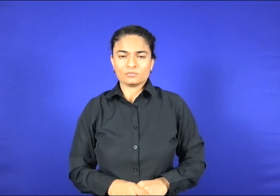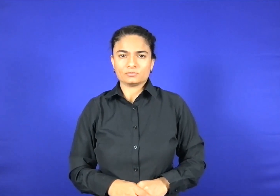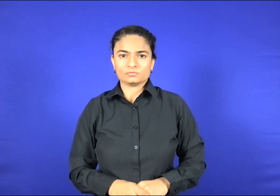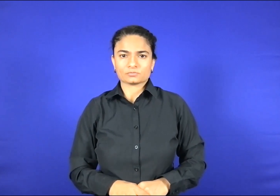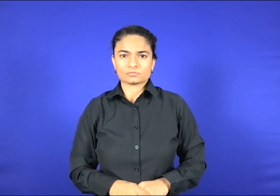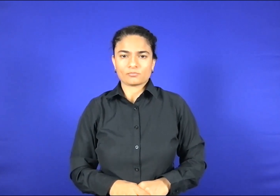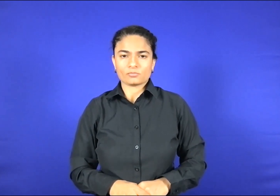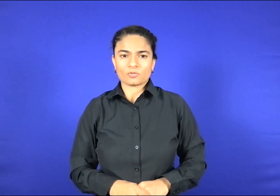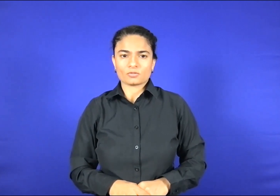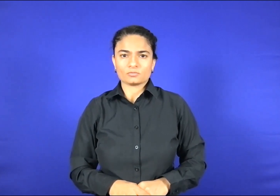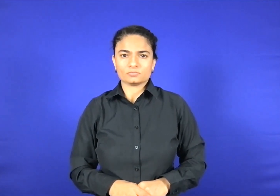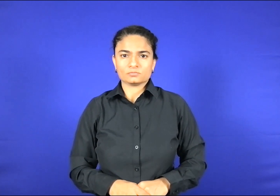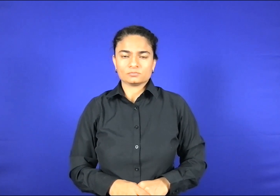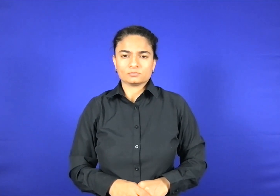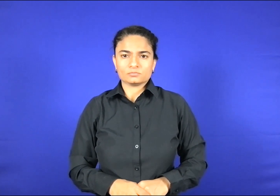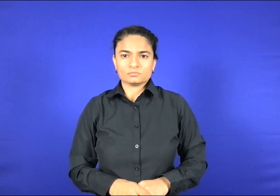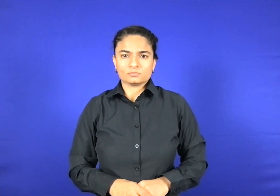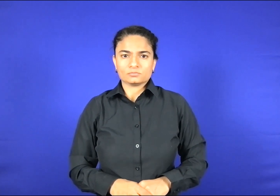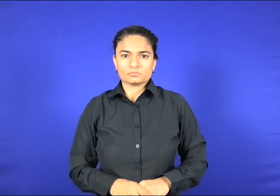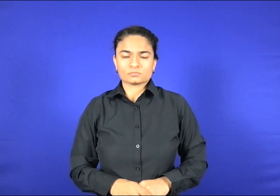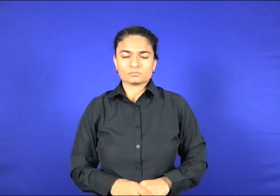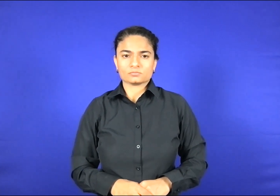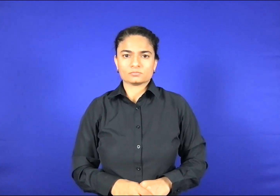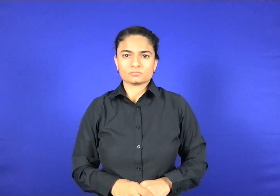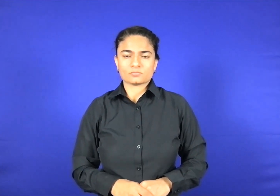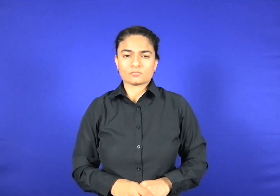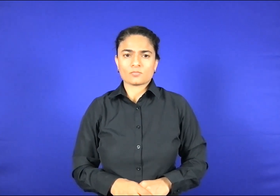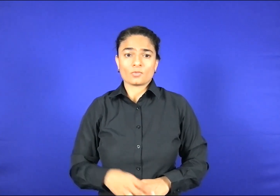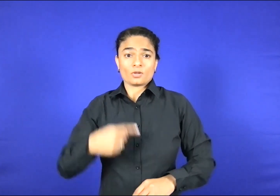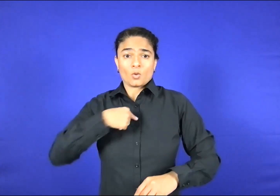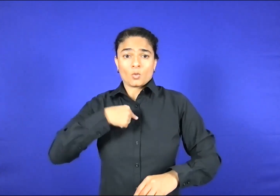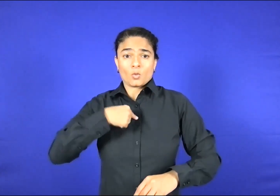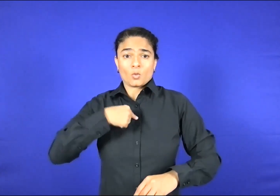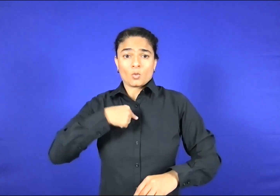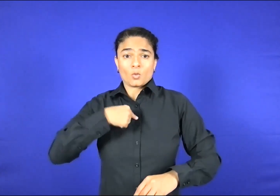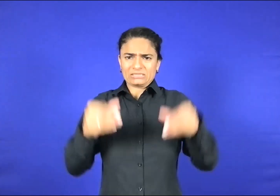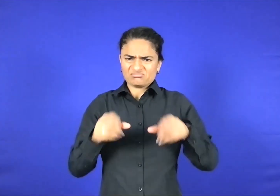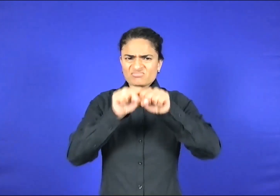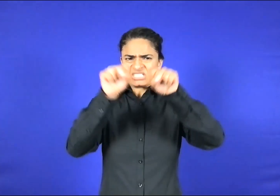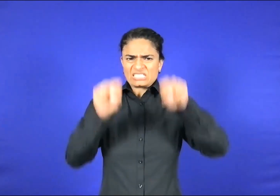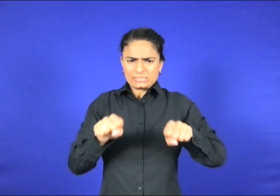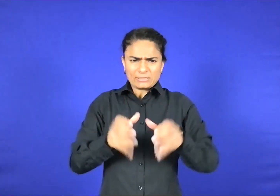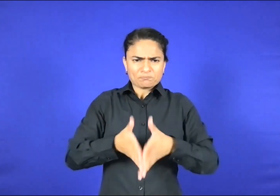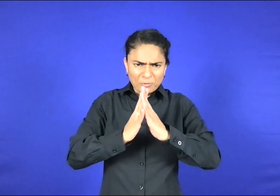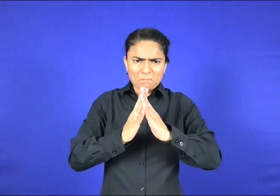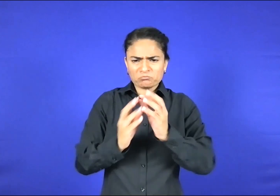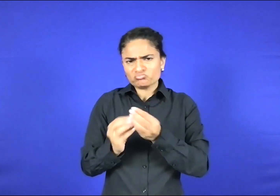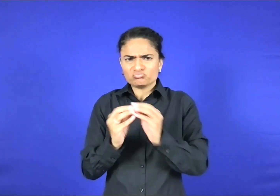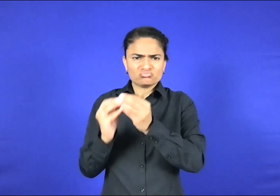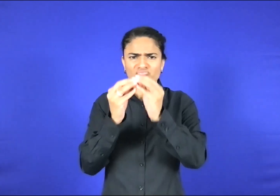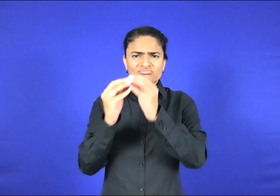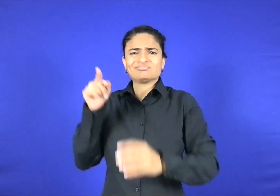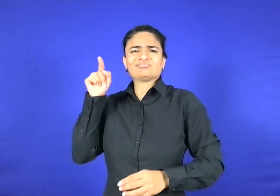by National Council of Persons with Disability, which is under Ministry of Local